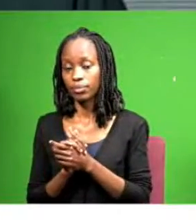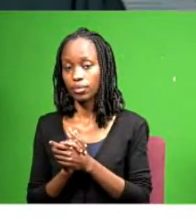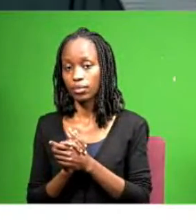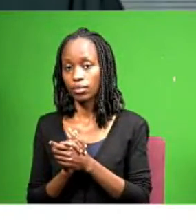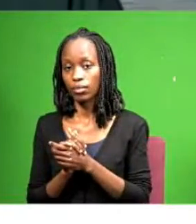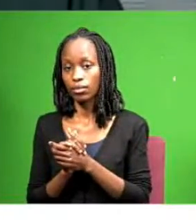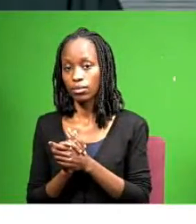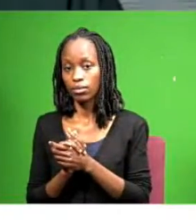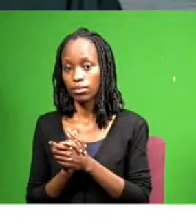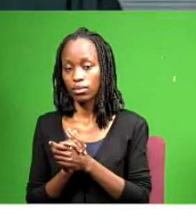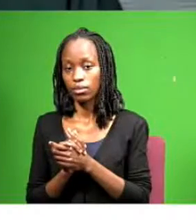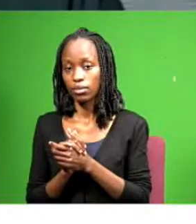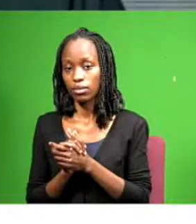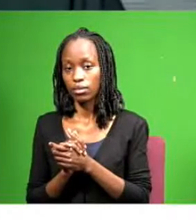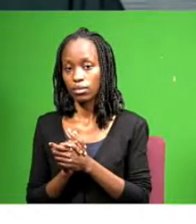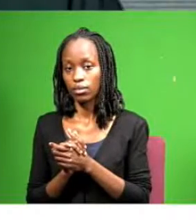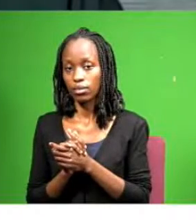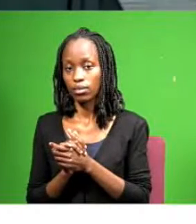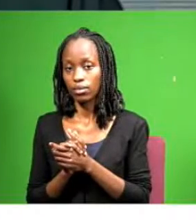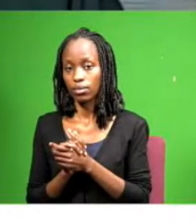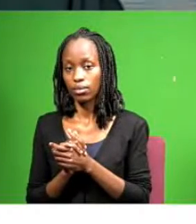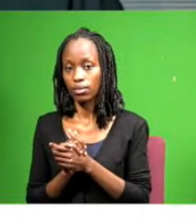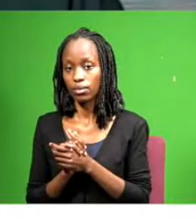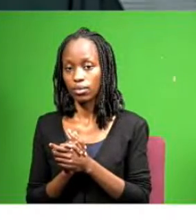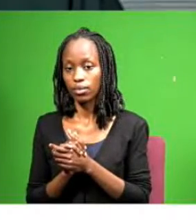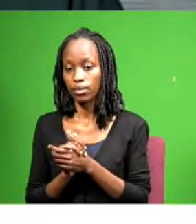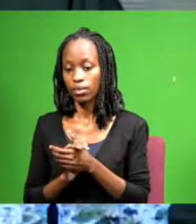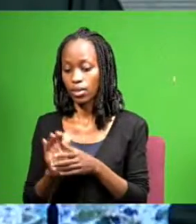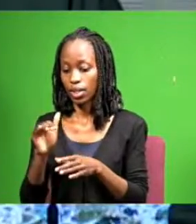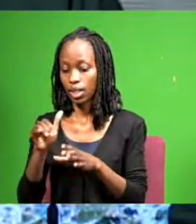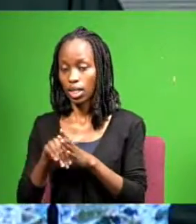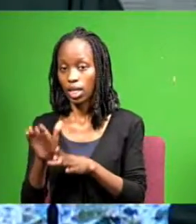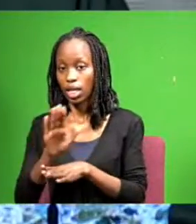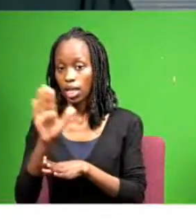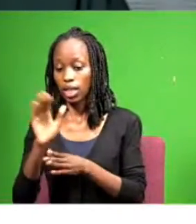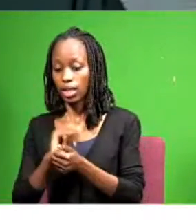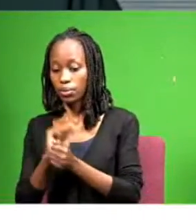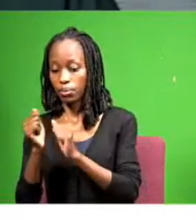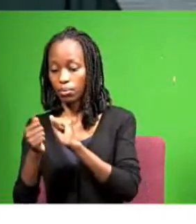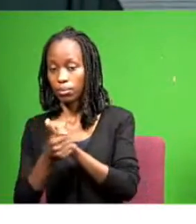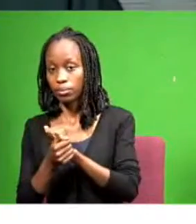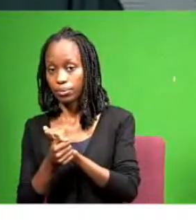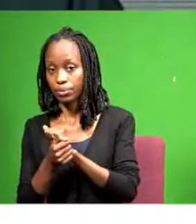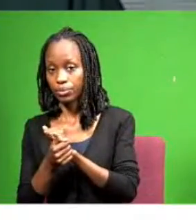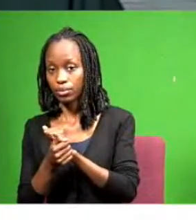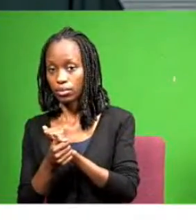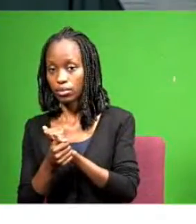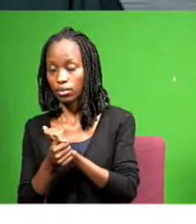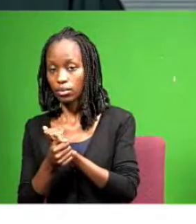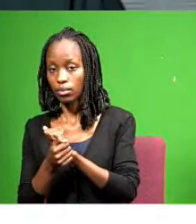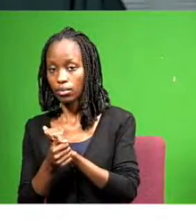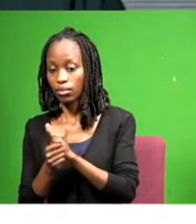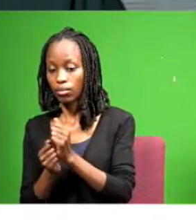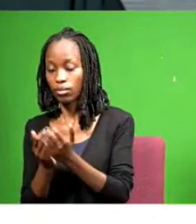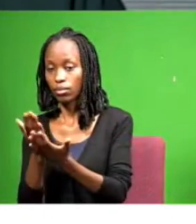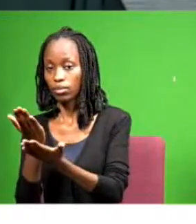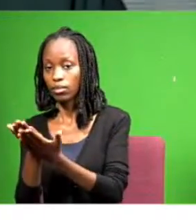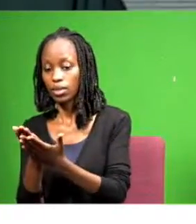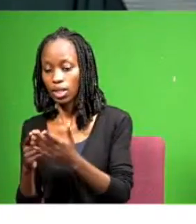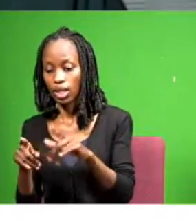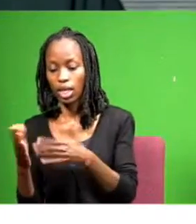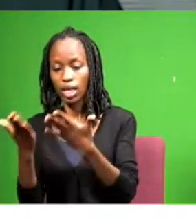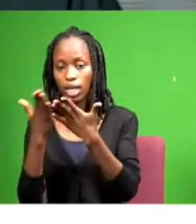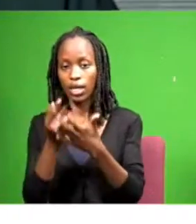the constituencies in the amendment bill. Give a few highlights on